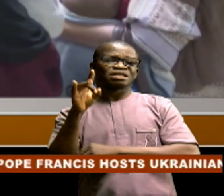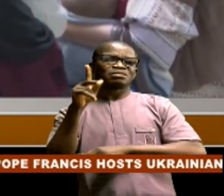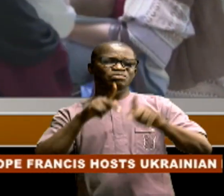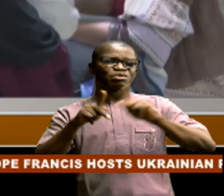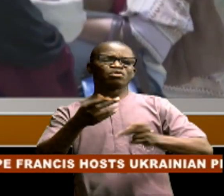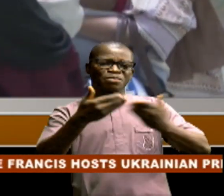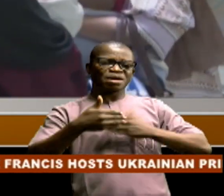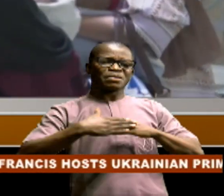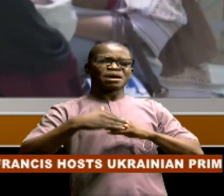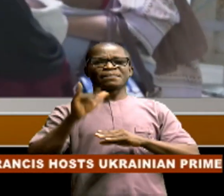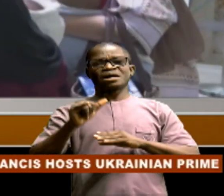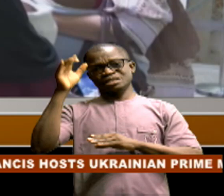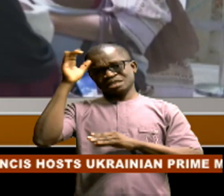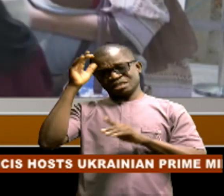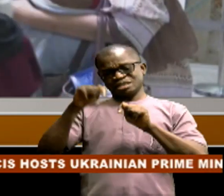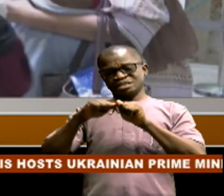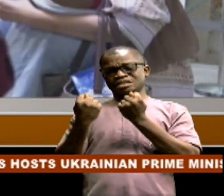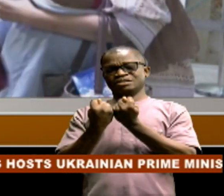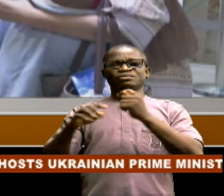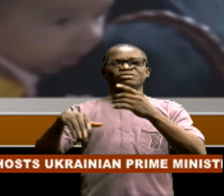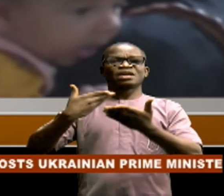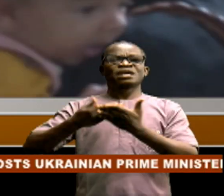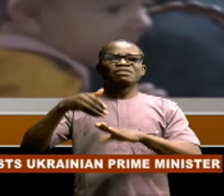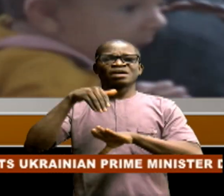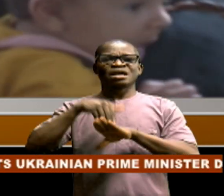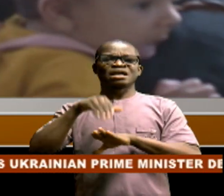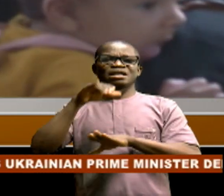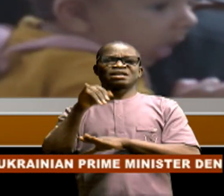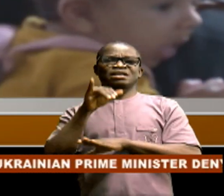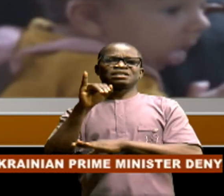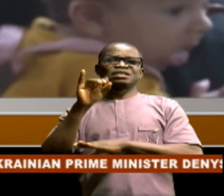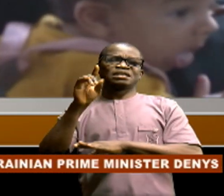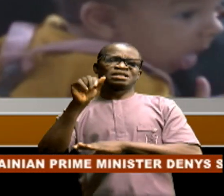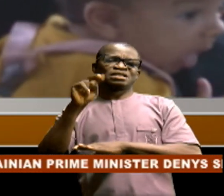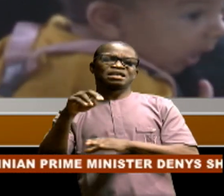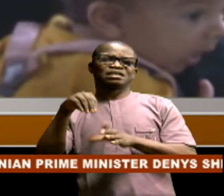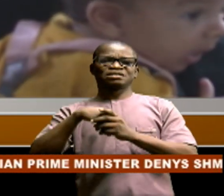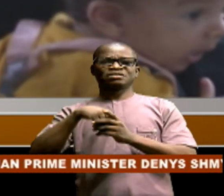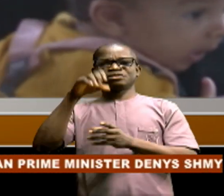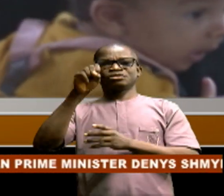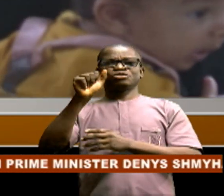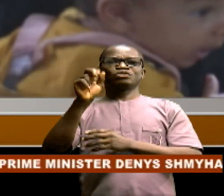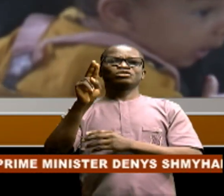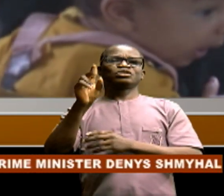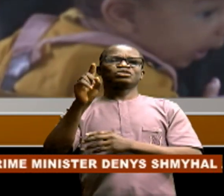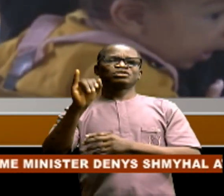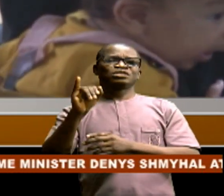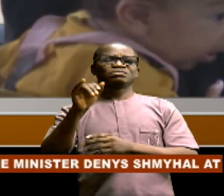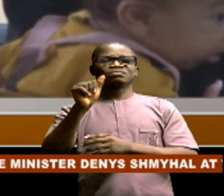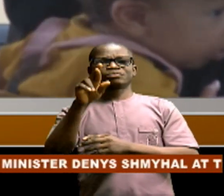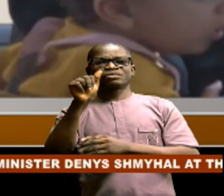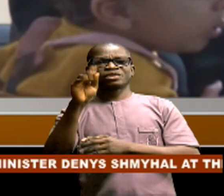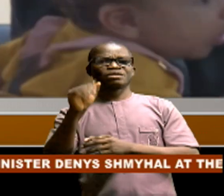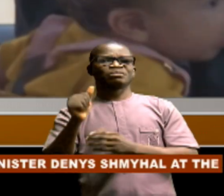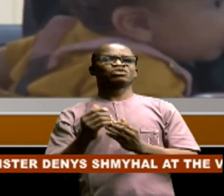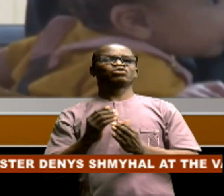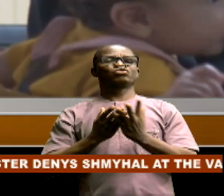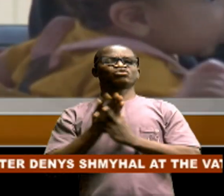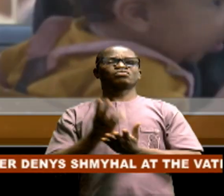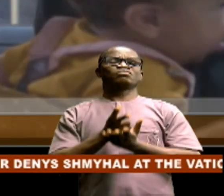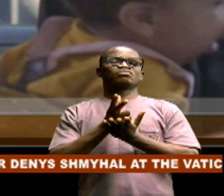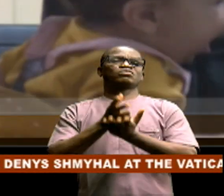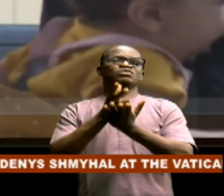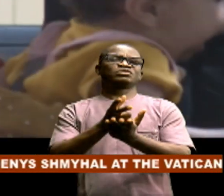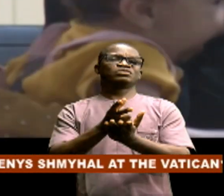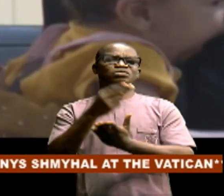the Chinese team arrived at port in Jeddah, Saudi Arabia, by ship on Thursday morning. Musa Baba